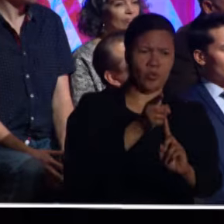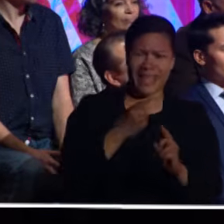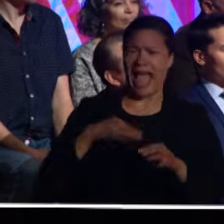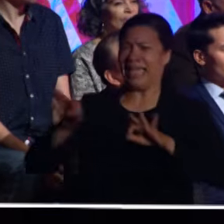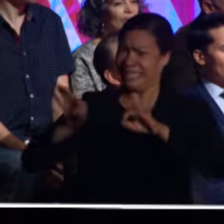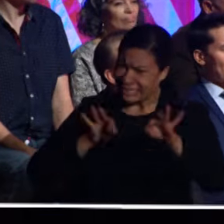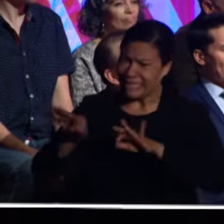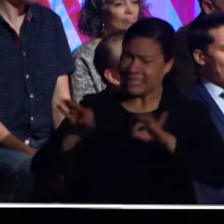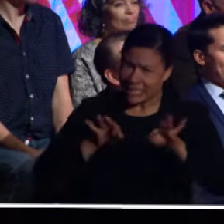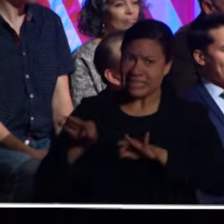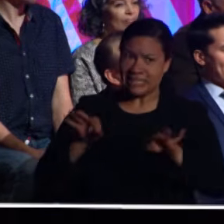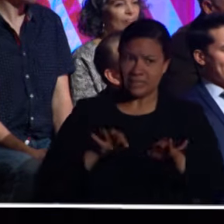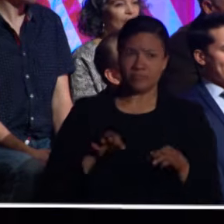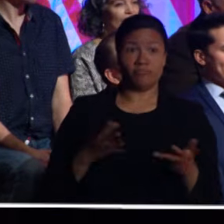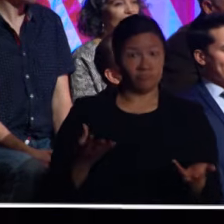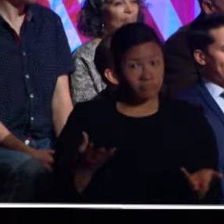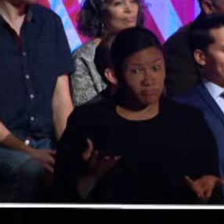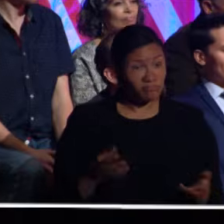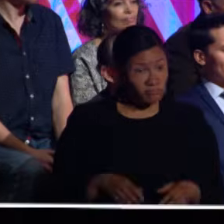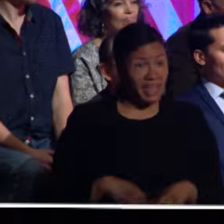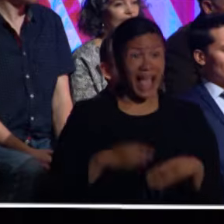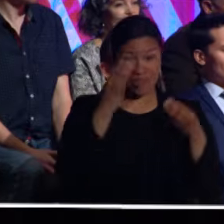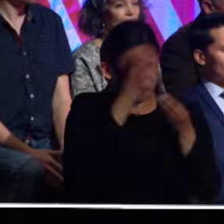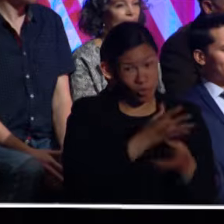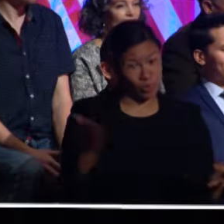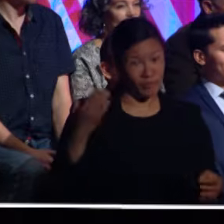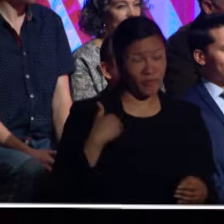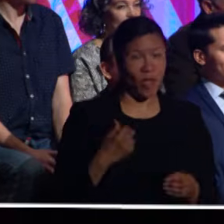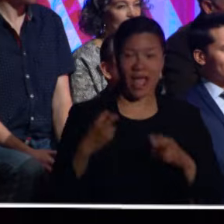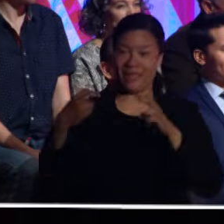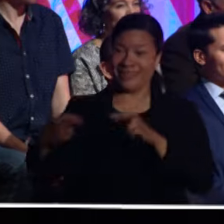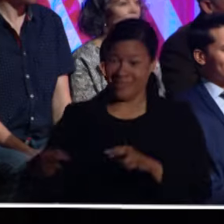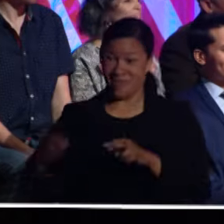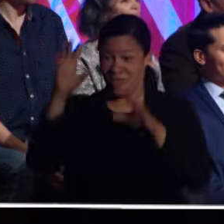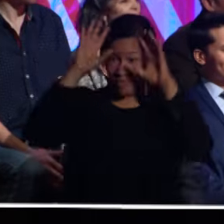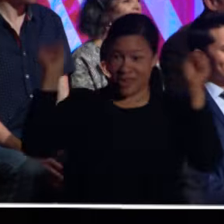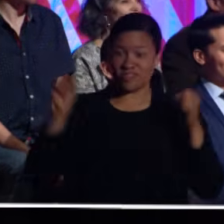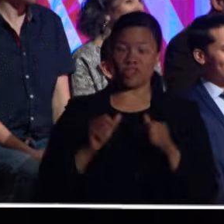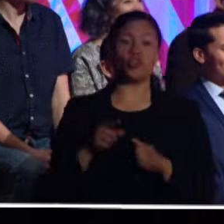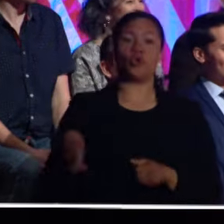before, I will sit across from the president so you don't have to.